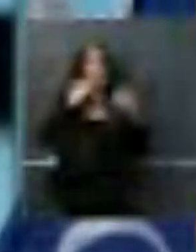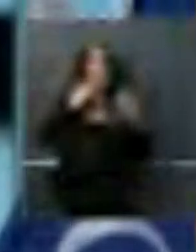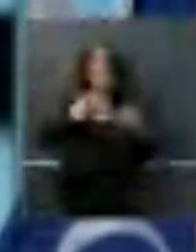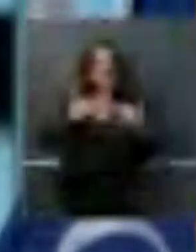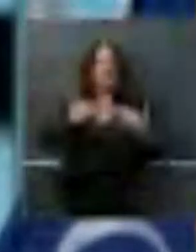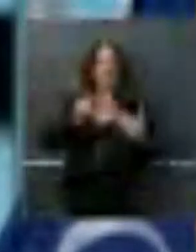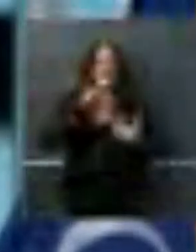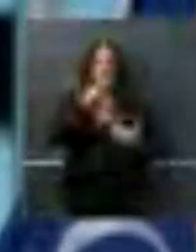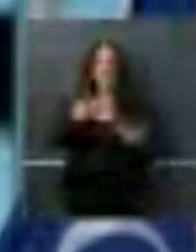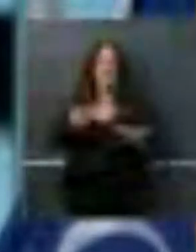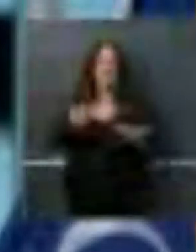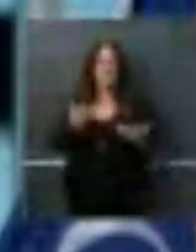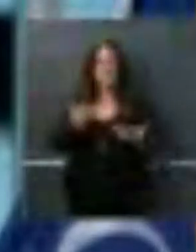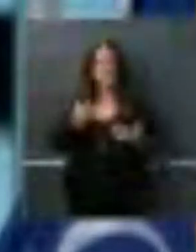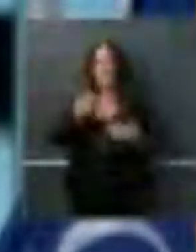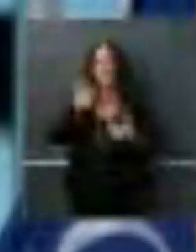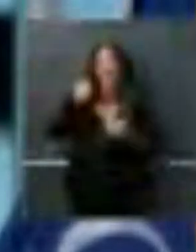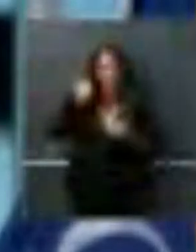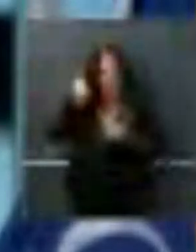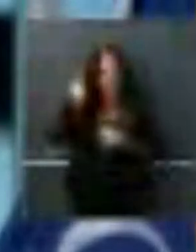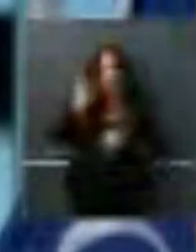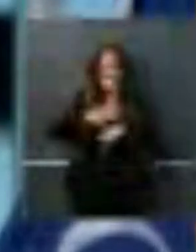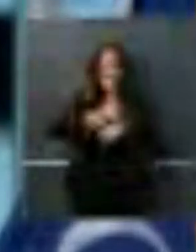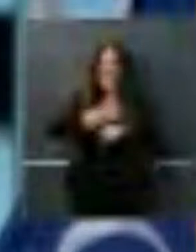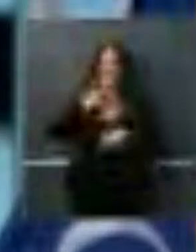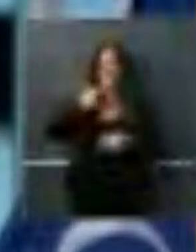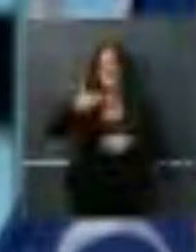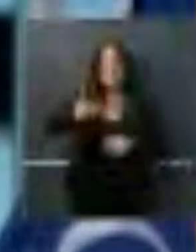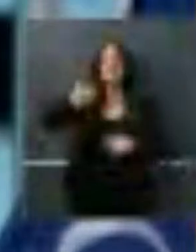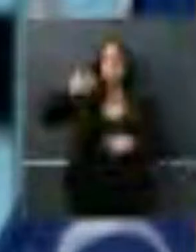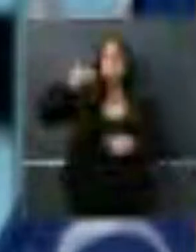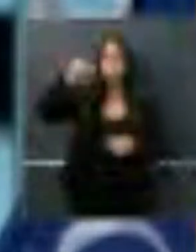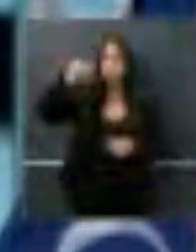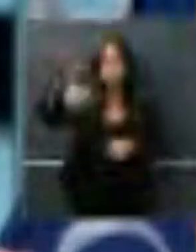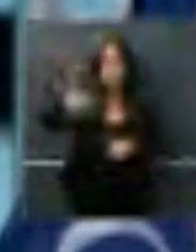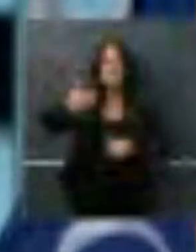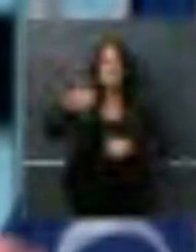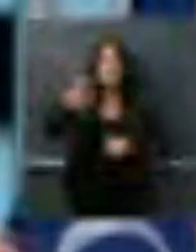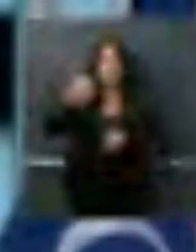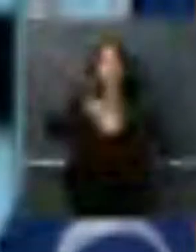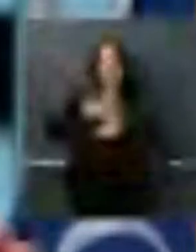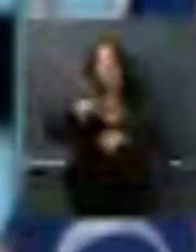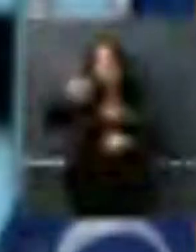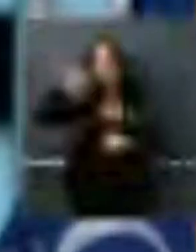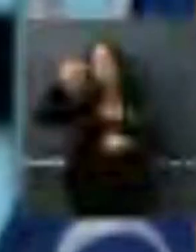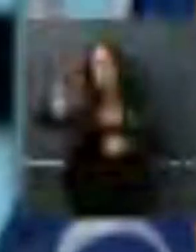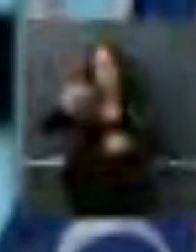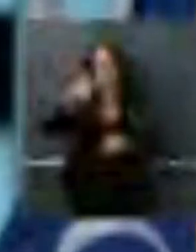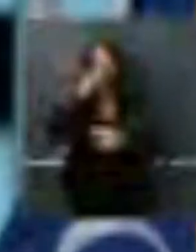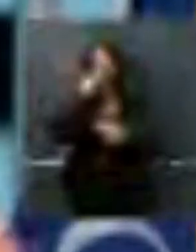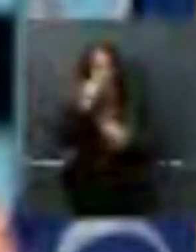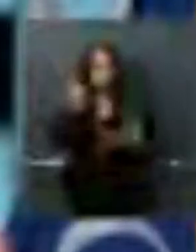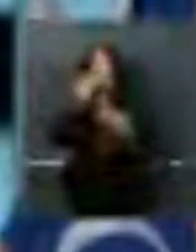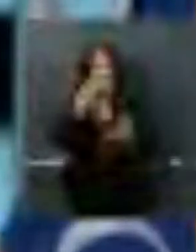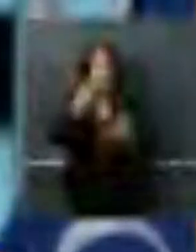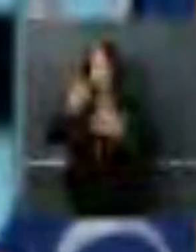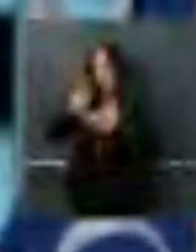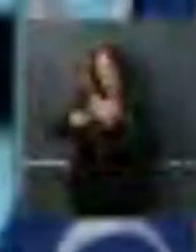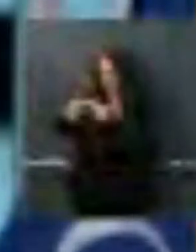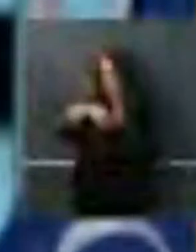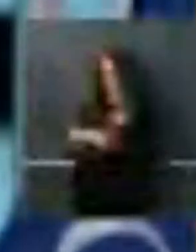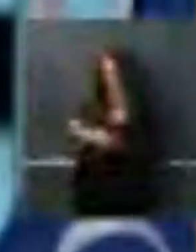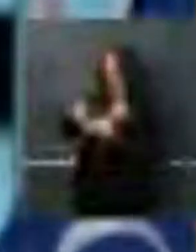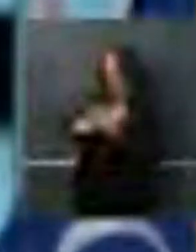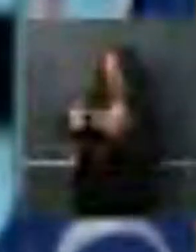announcements as we toggle. Again, move that dimmer up and down, not this light switch, because there's no such thing as reopening and back